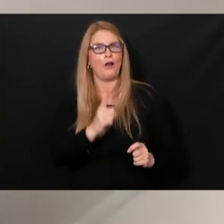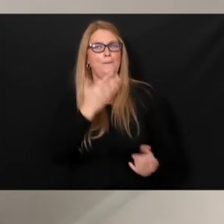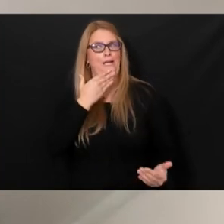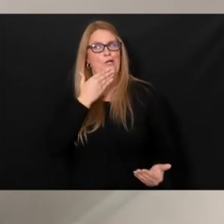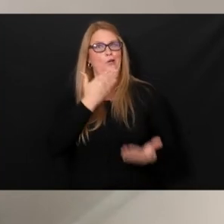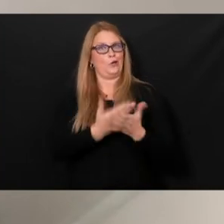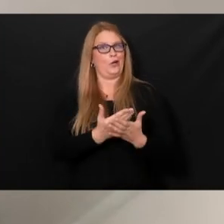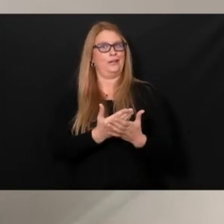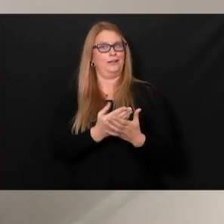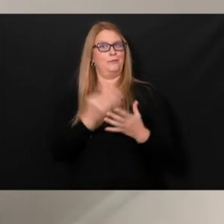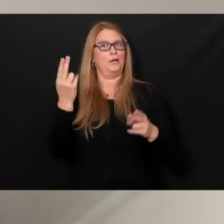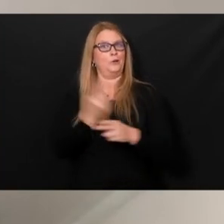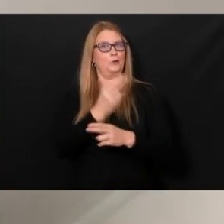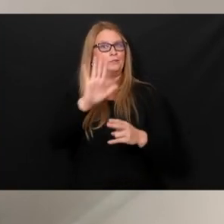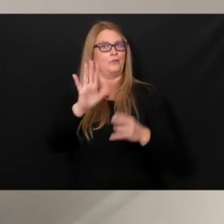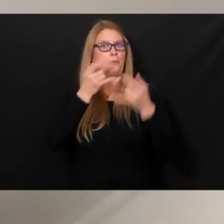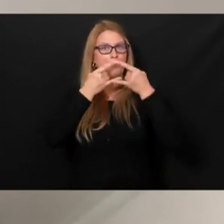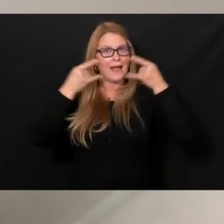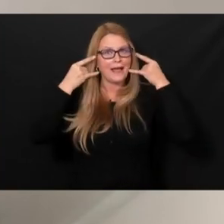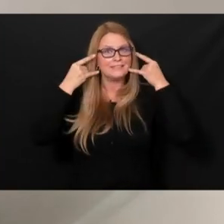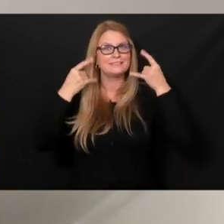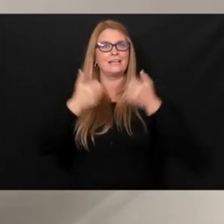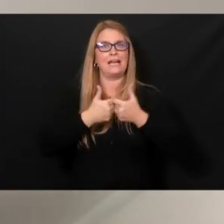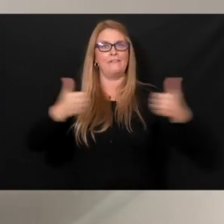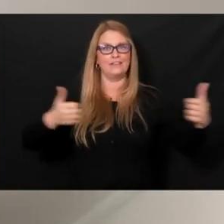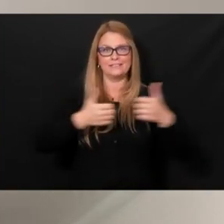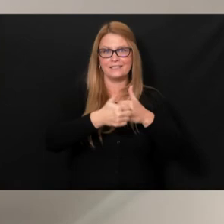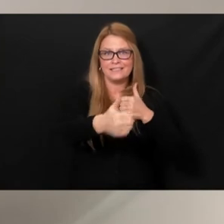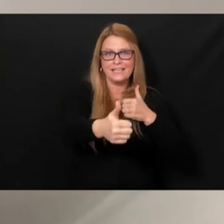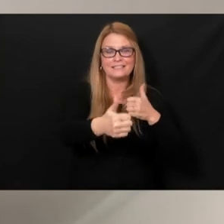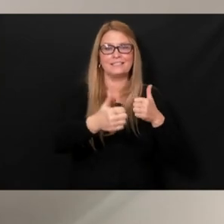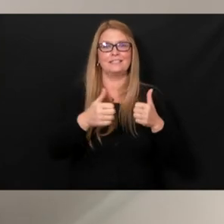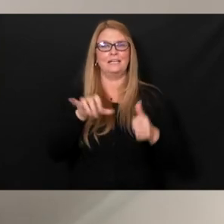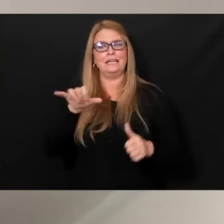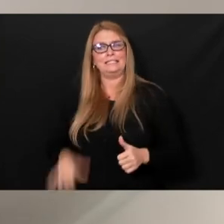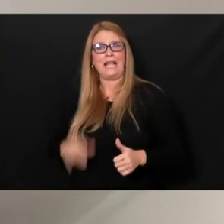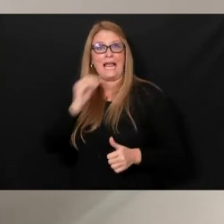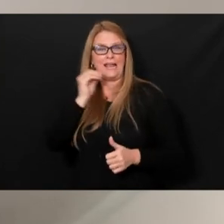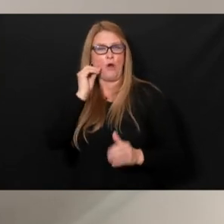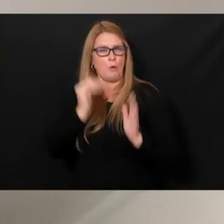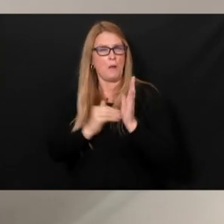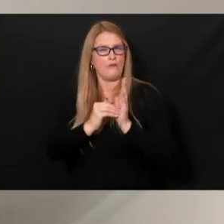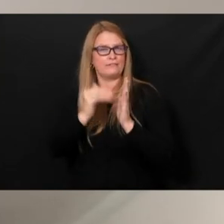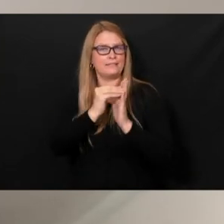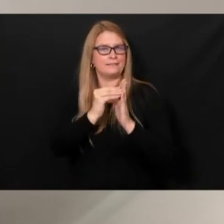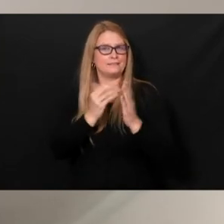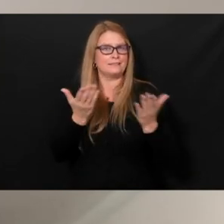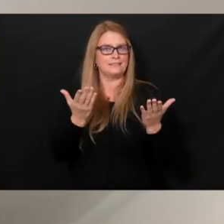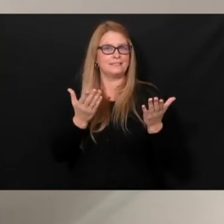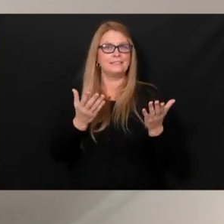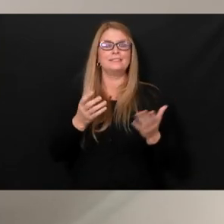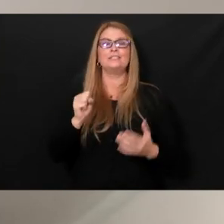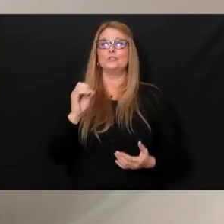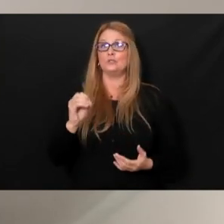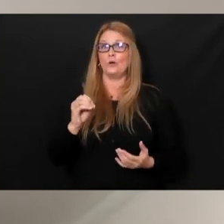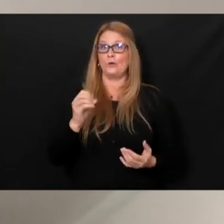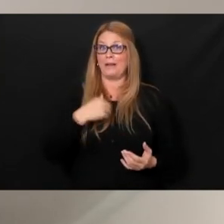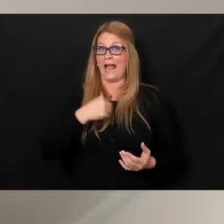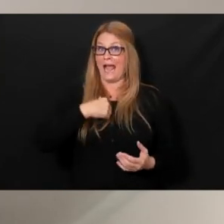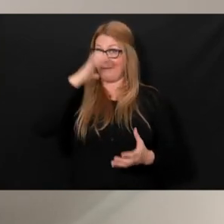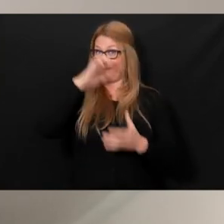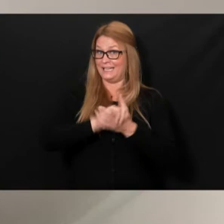about wearing masks and staying physically distanced and trying to stay in, not travel as much as it is to the vaccines. But I believe